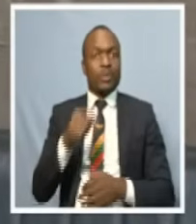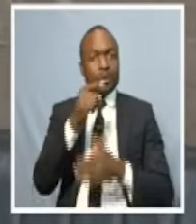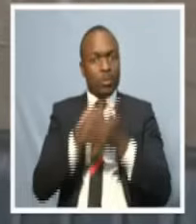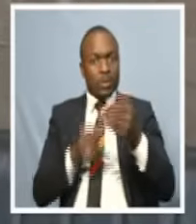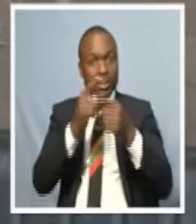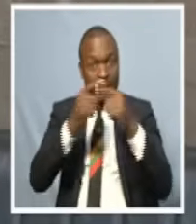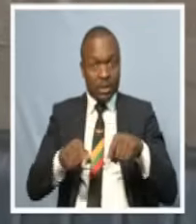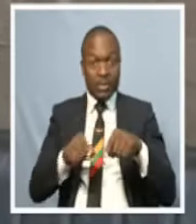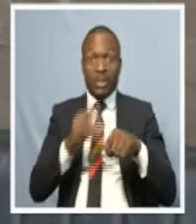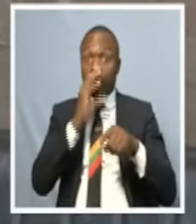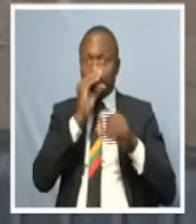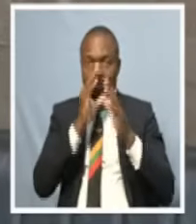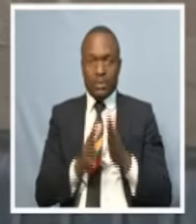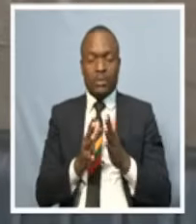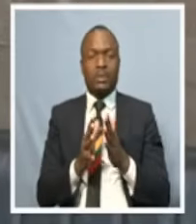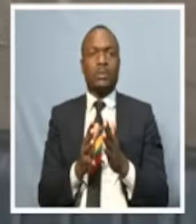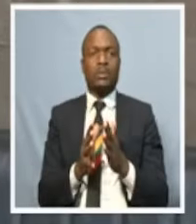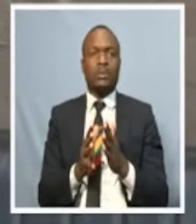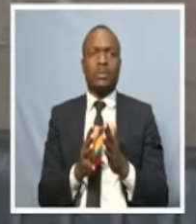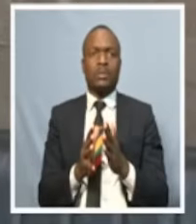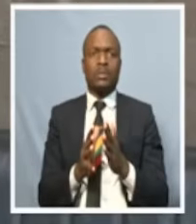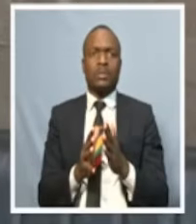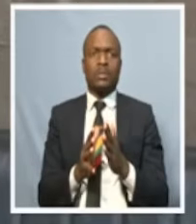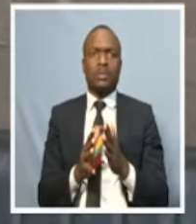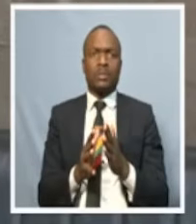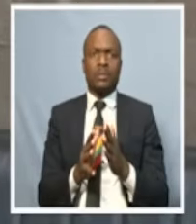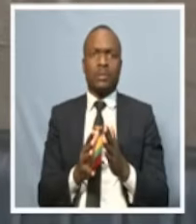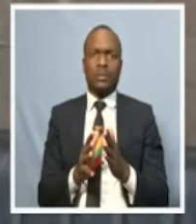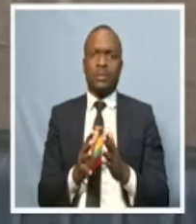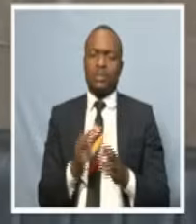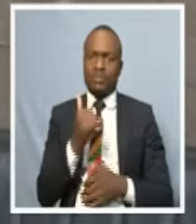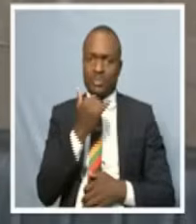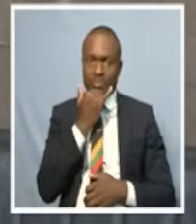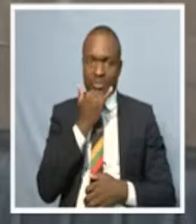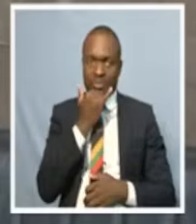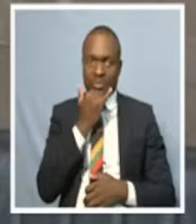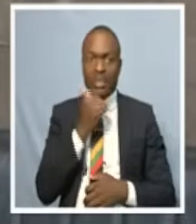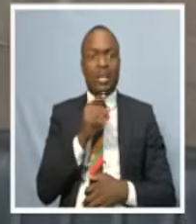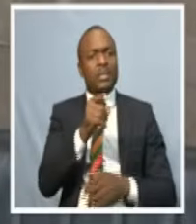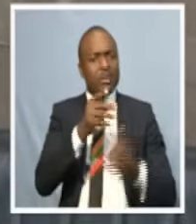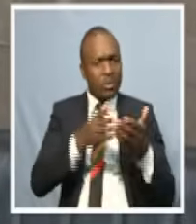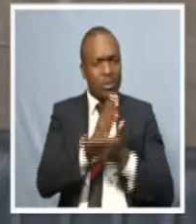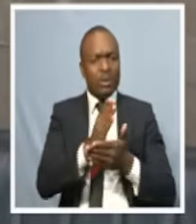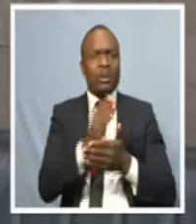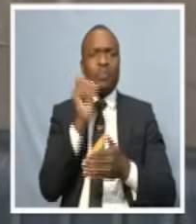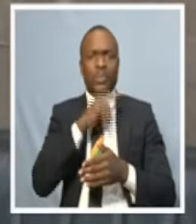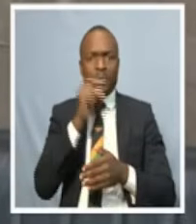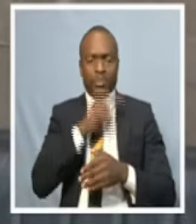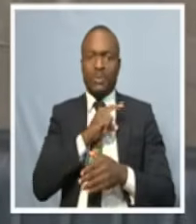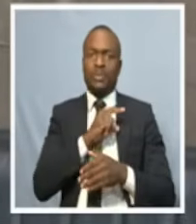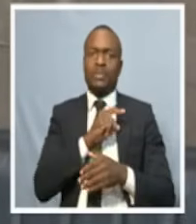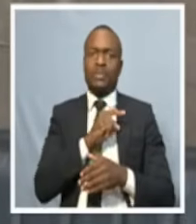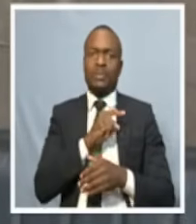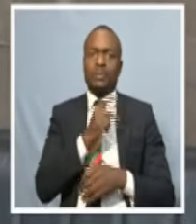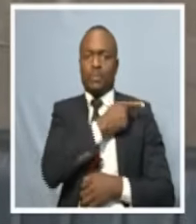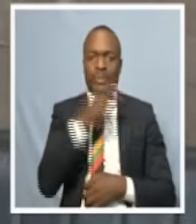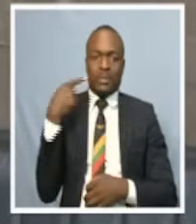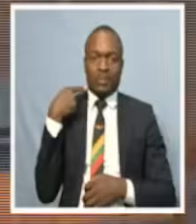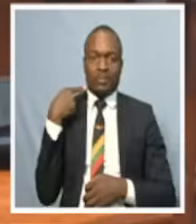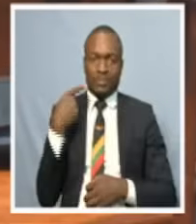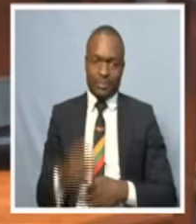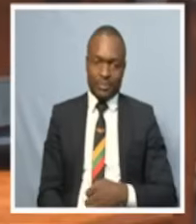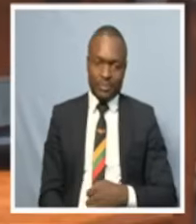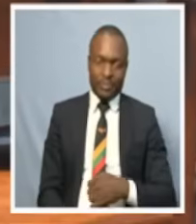What has happened, Madam Speaker, is nothing but a national scandal. Is it a point of order? Is in order to mislead this August House, Madam Speaker.